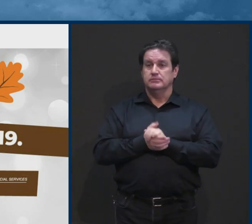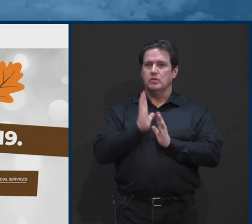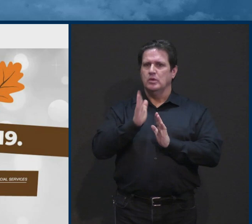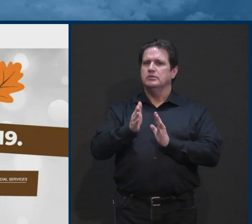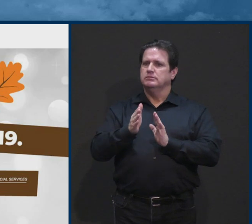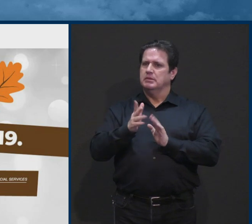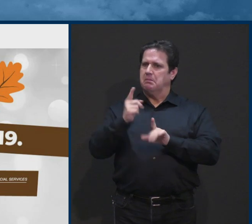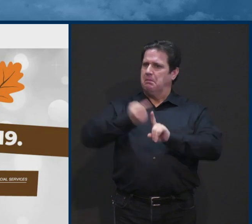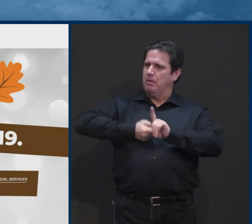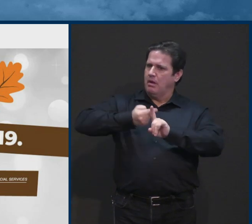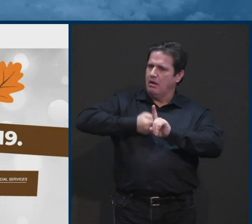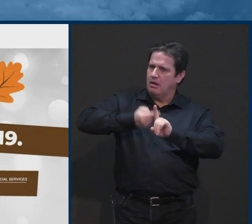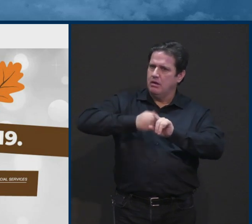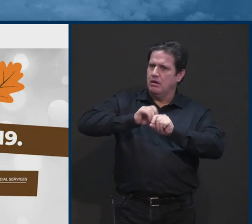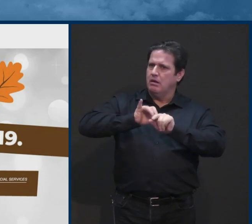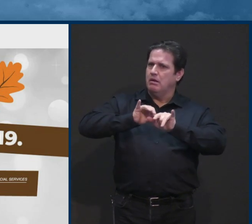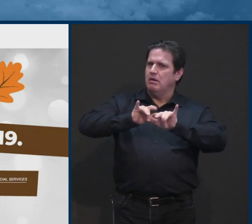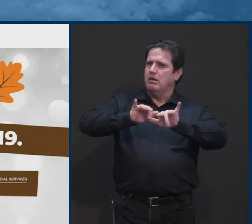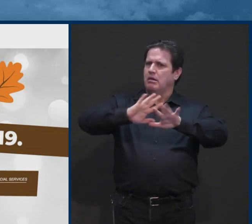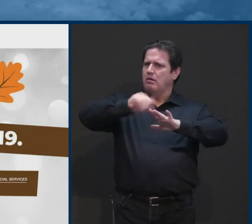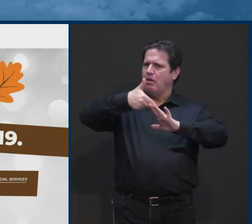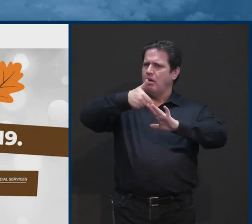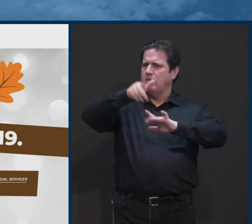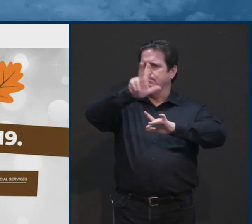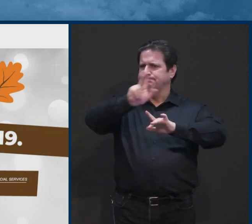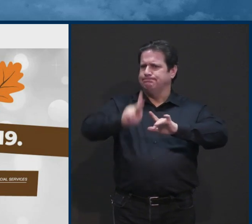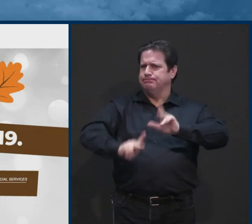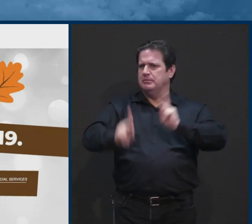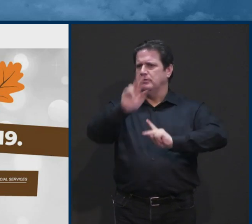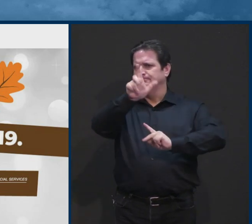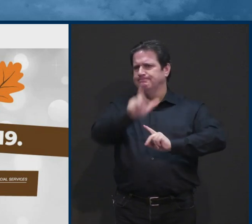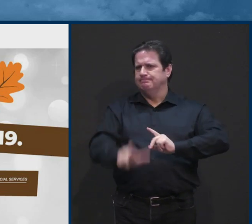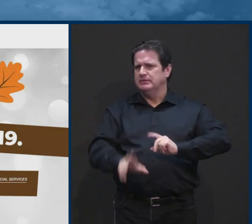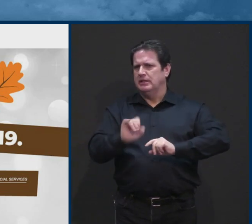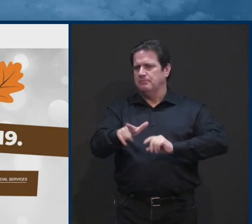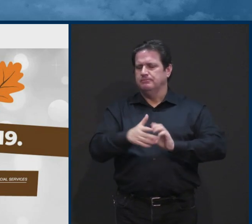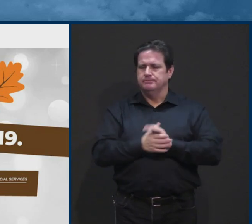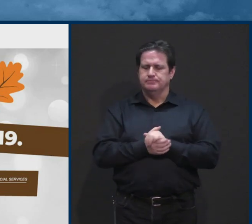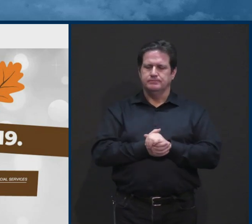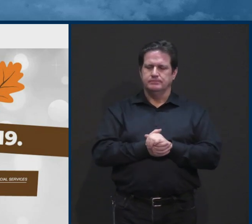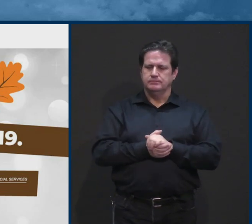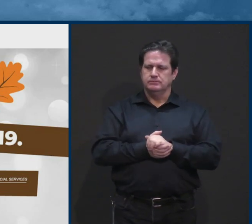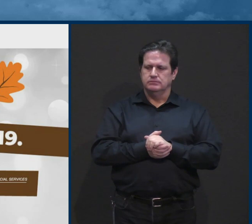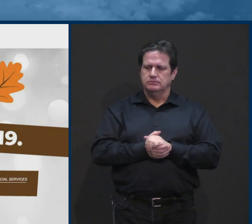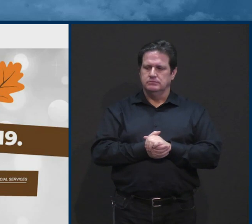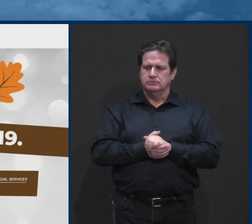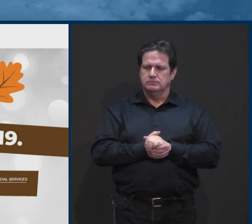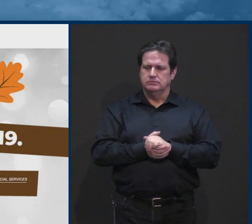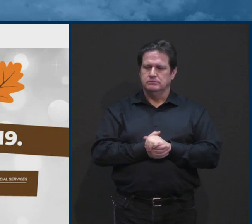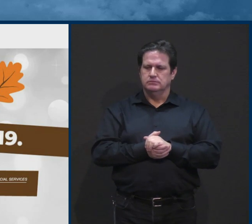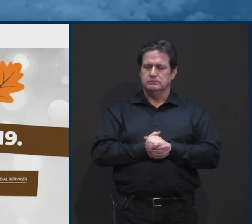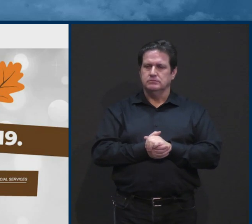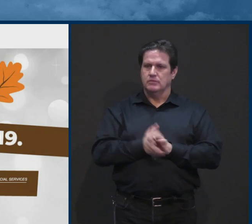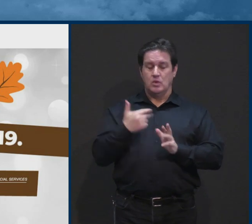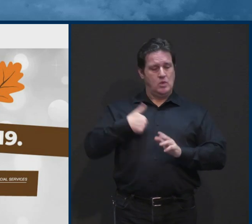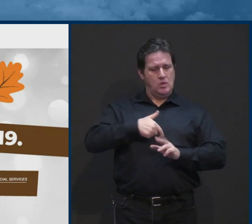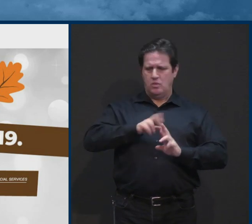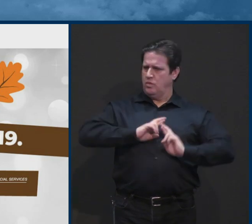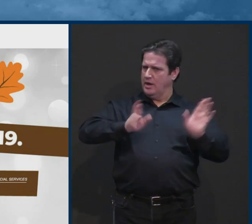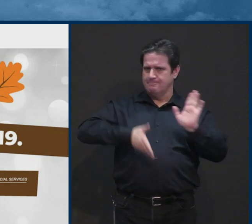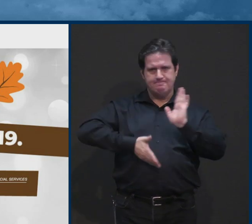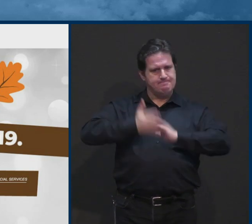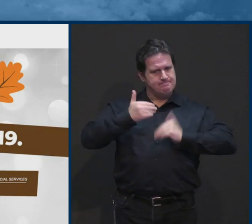take months to get it out to a significant portion of the population. But we're ready to